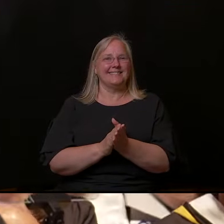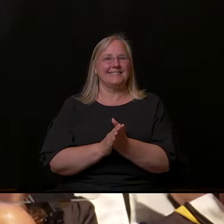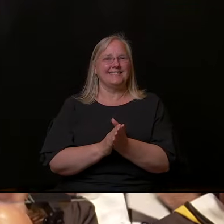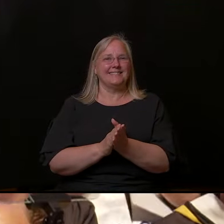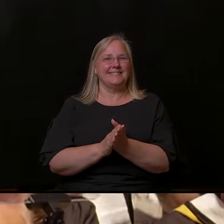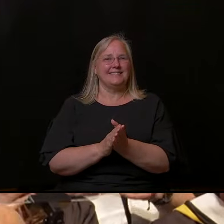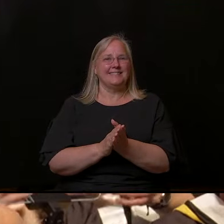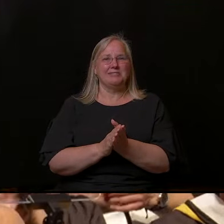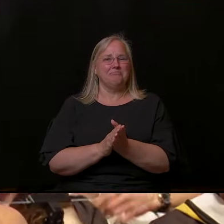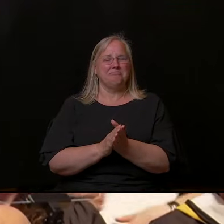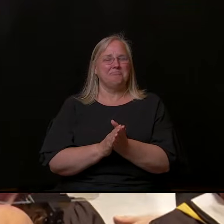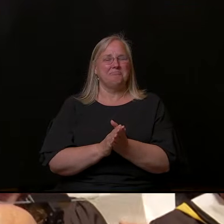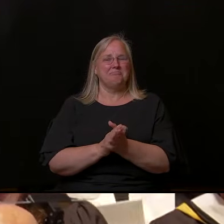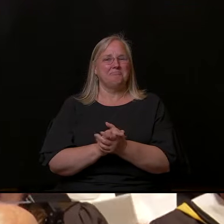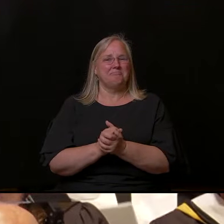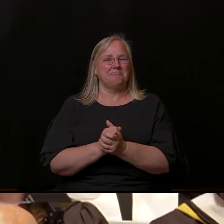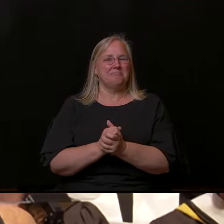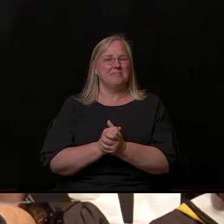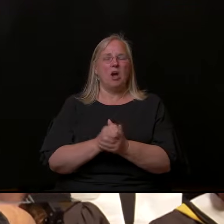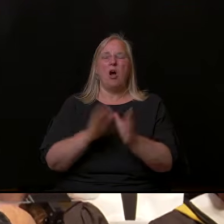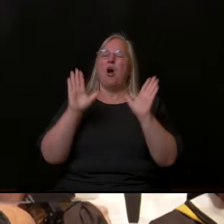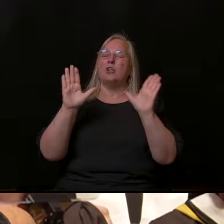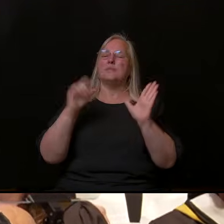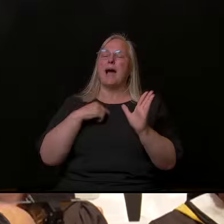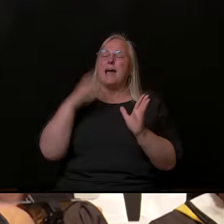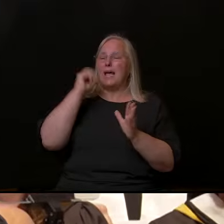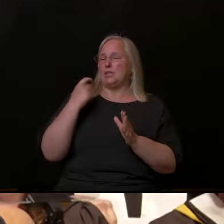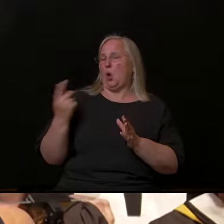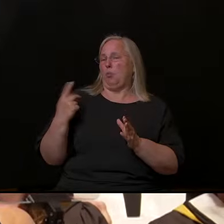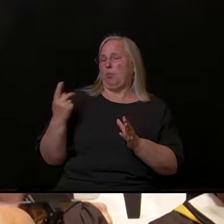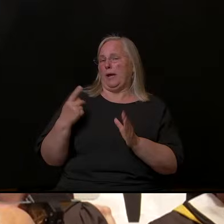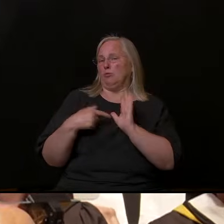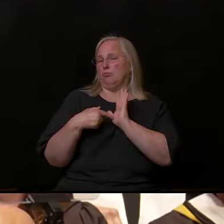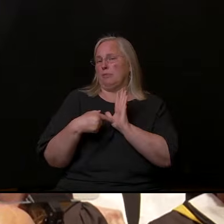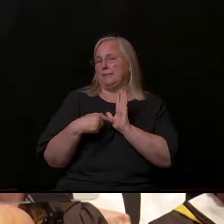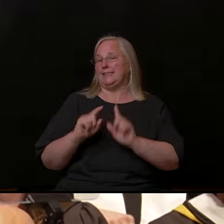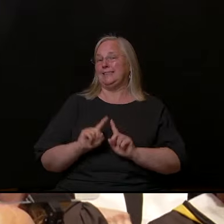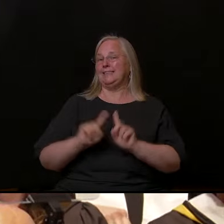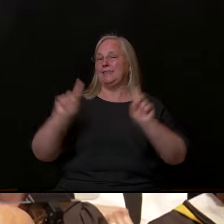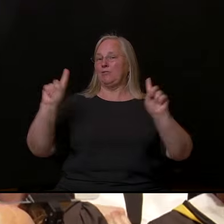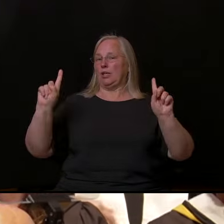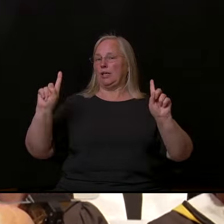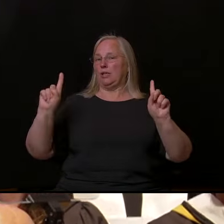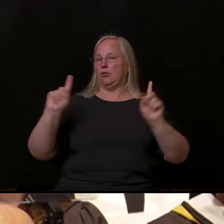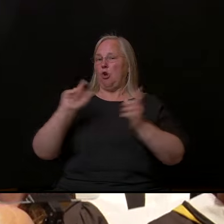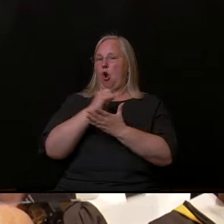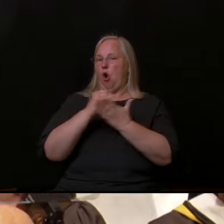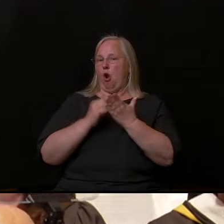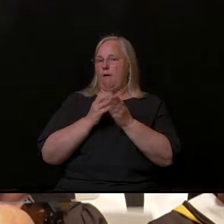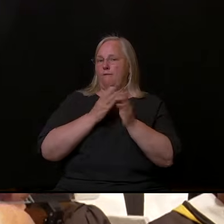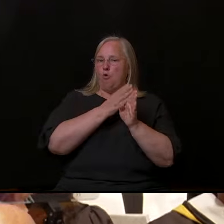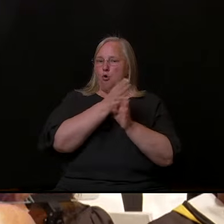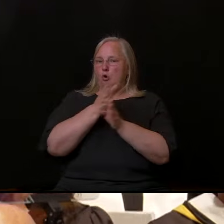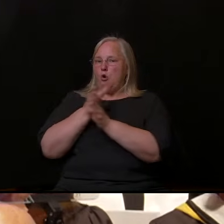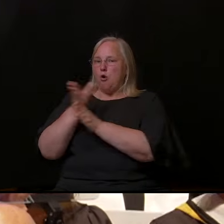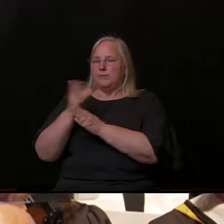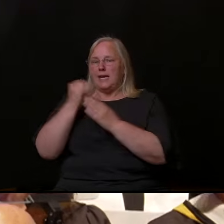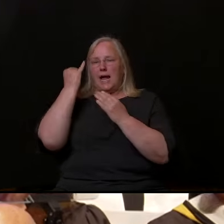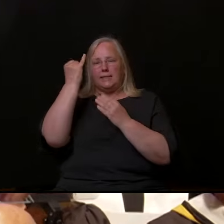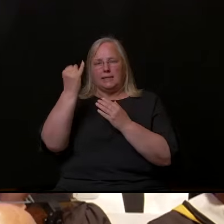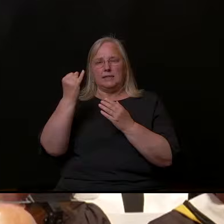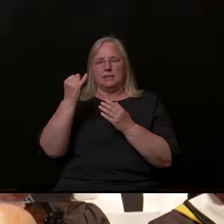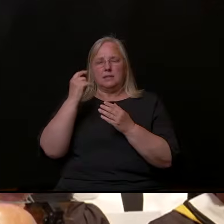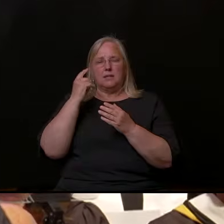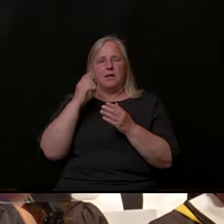Hey guys. Awesome. I guess we do represent different art forms and ideas that shape our unique